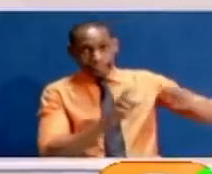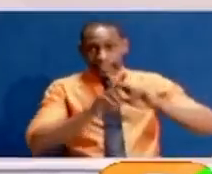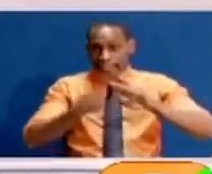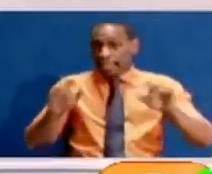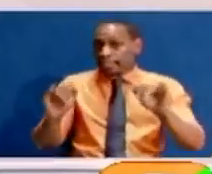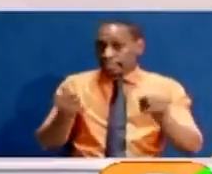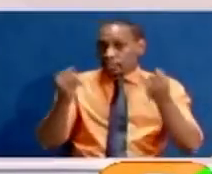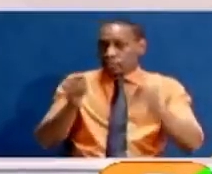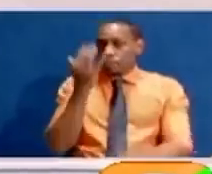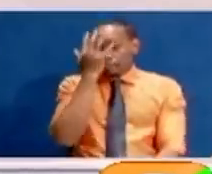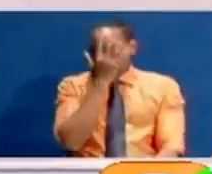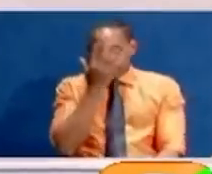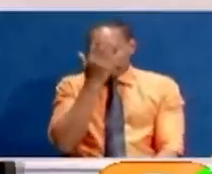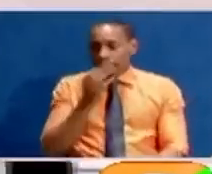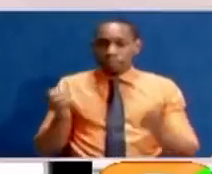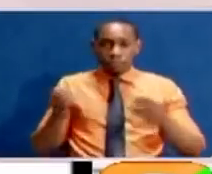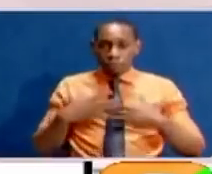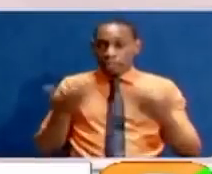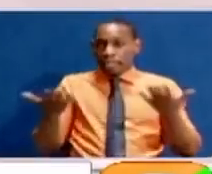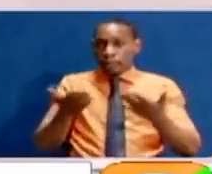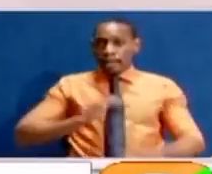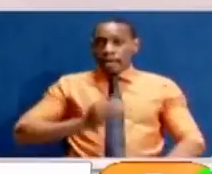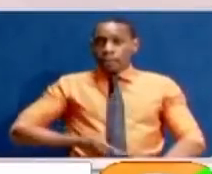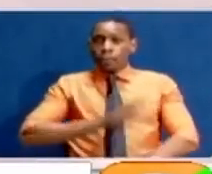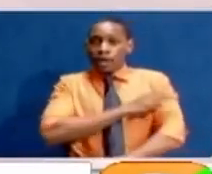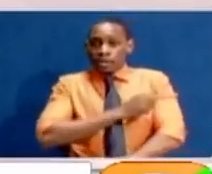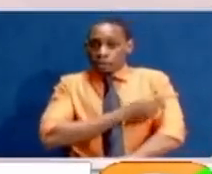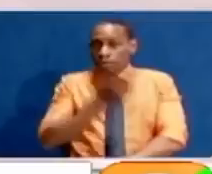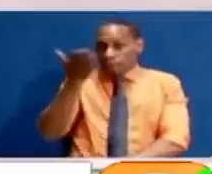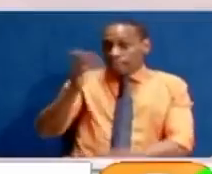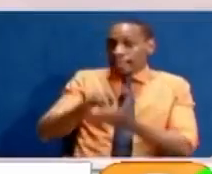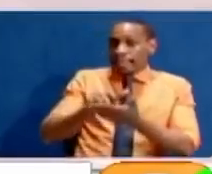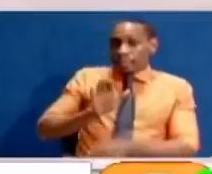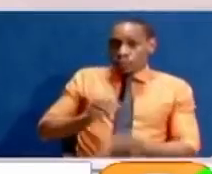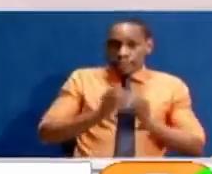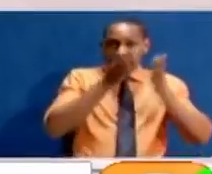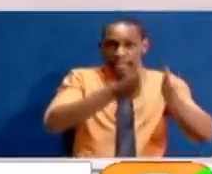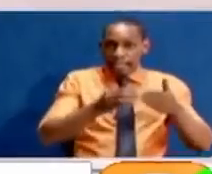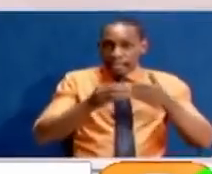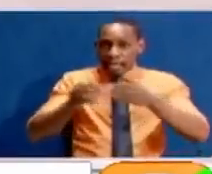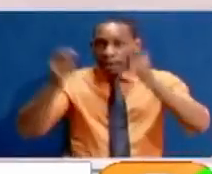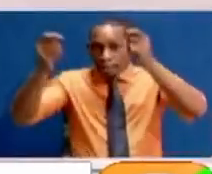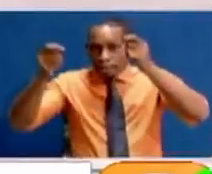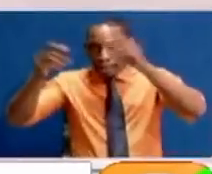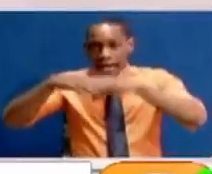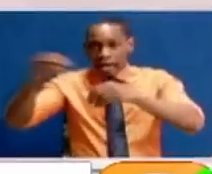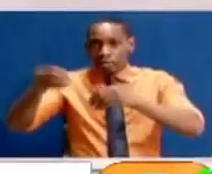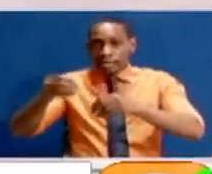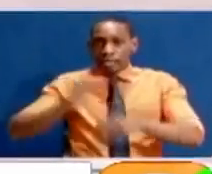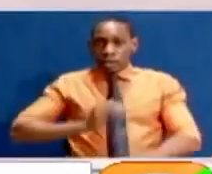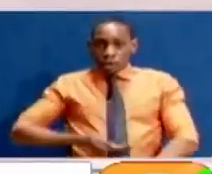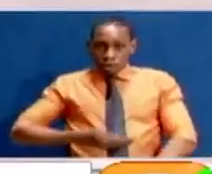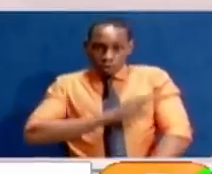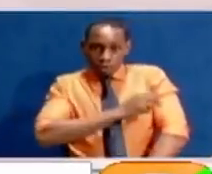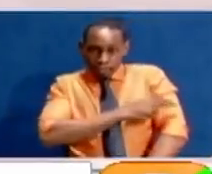Well, we start with the shame and disgrace at Pumwani Maternity Hospital, where women leaders led protests outside the